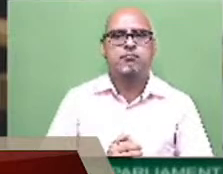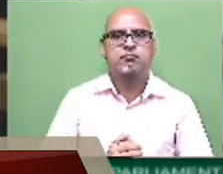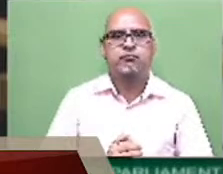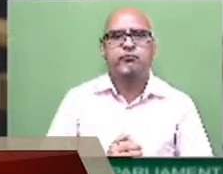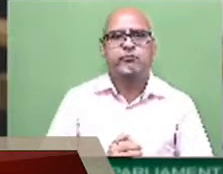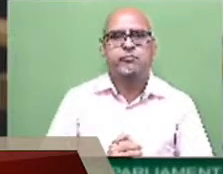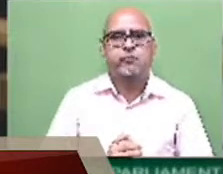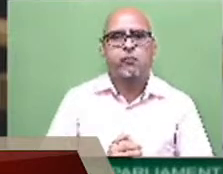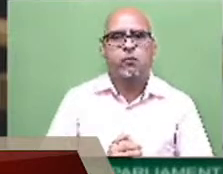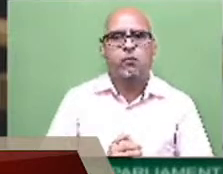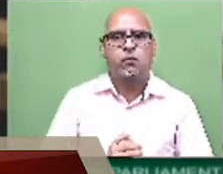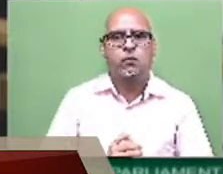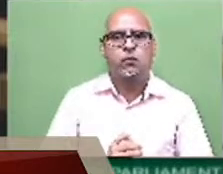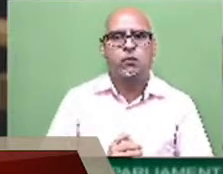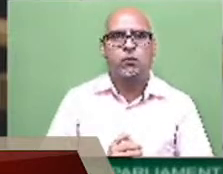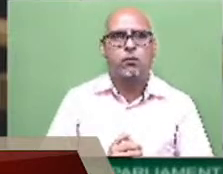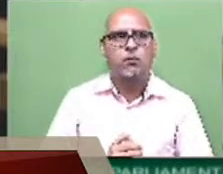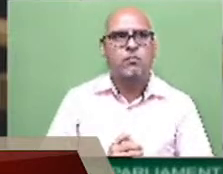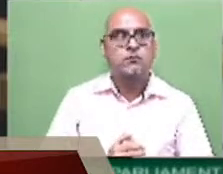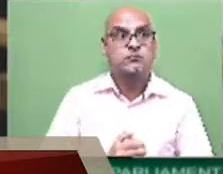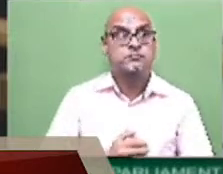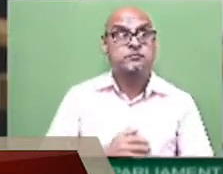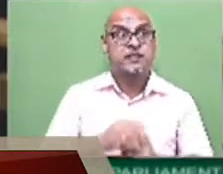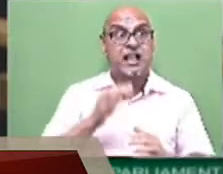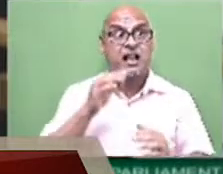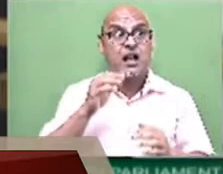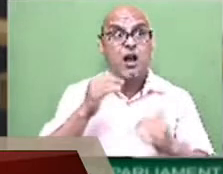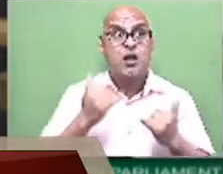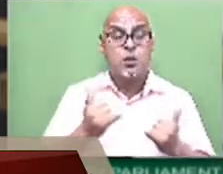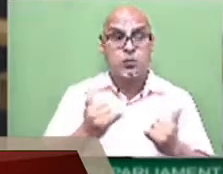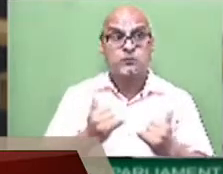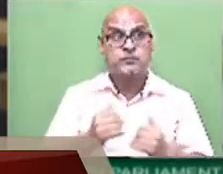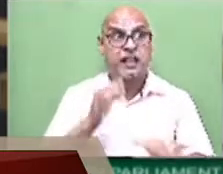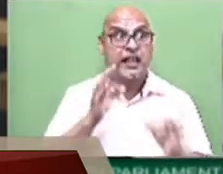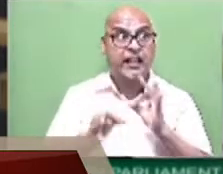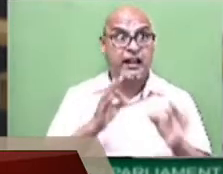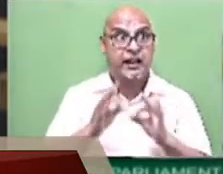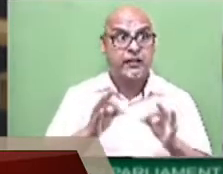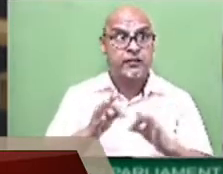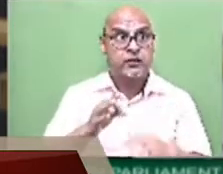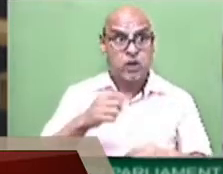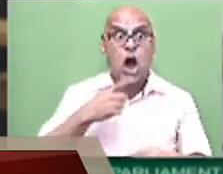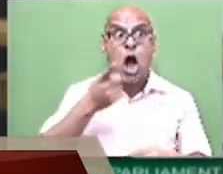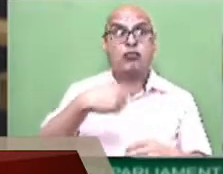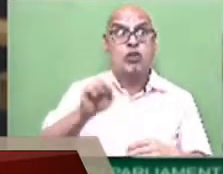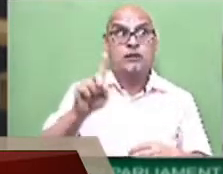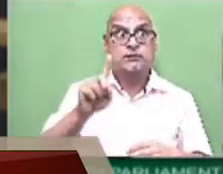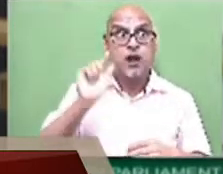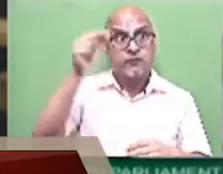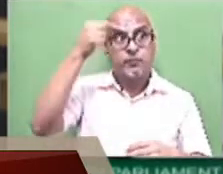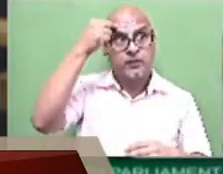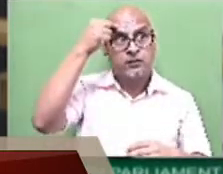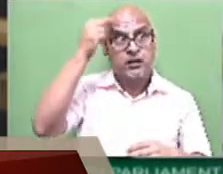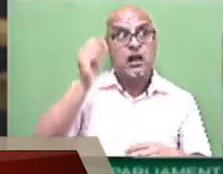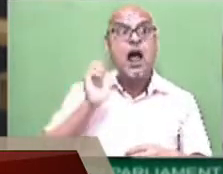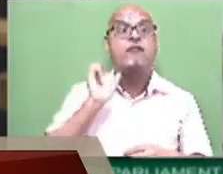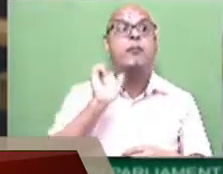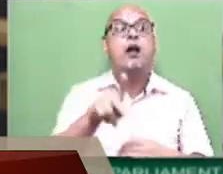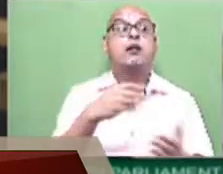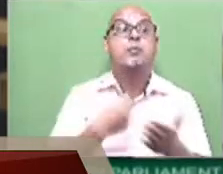interest payment. Now, is the administration of this particular piece of legislation contemplating